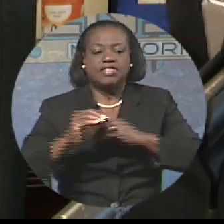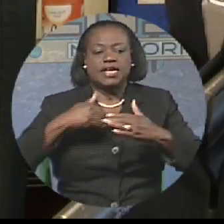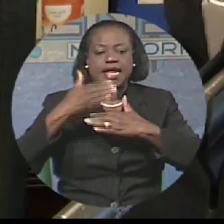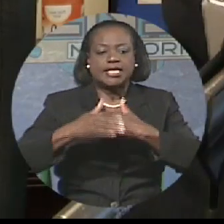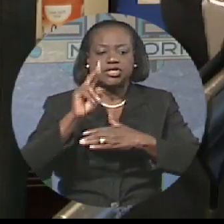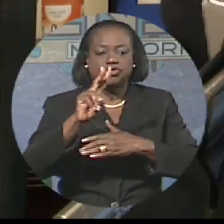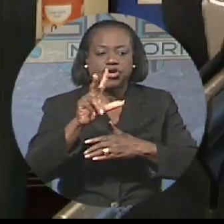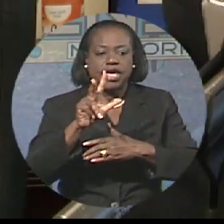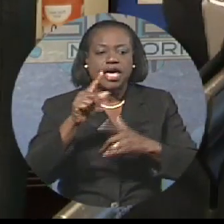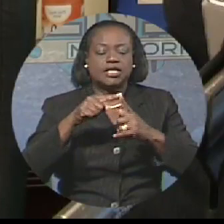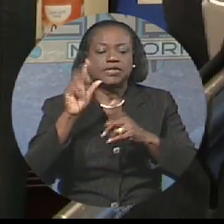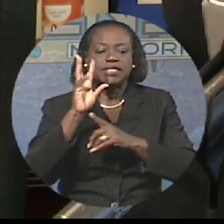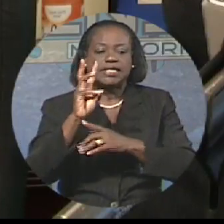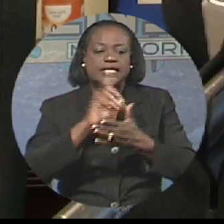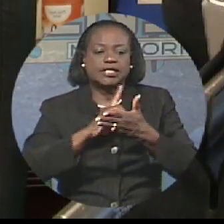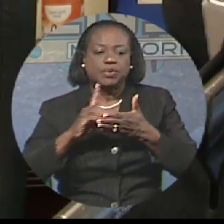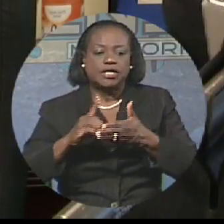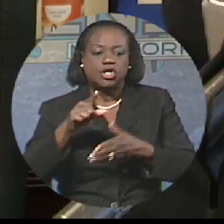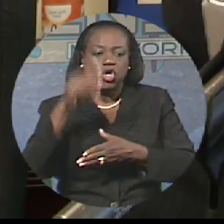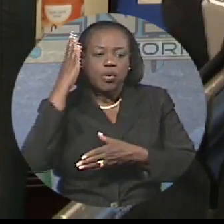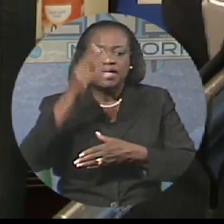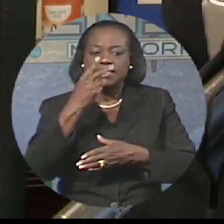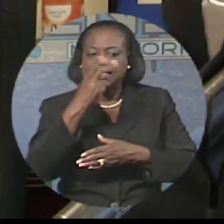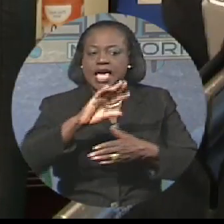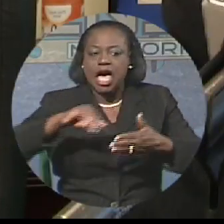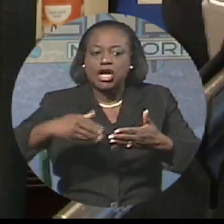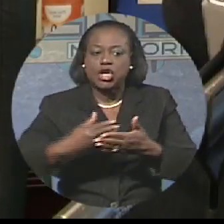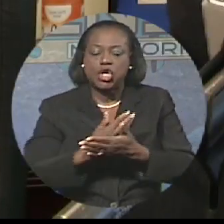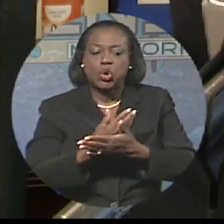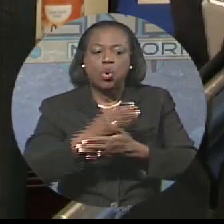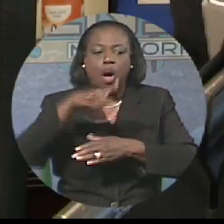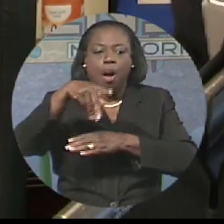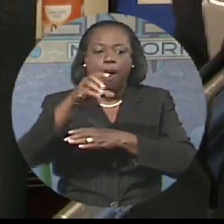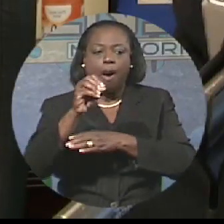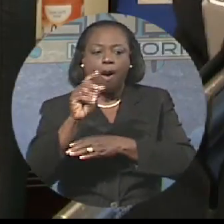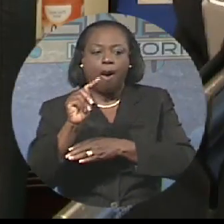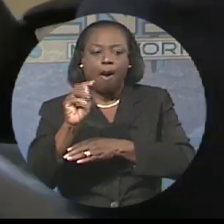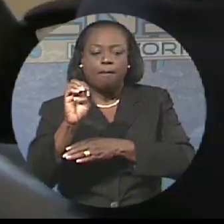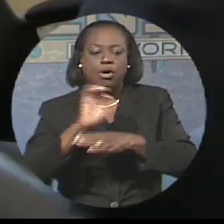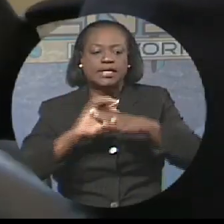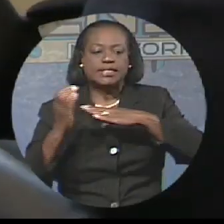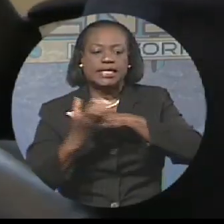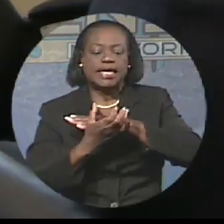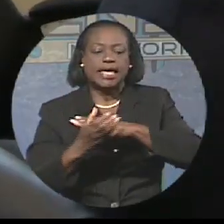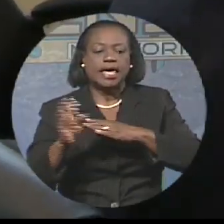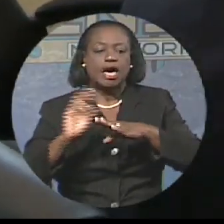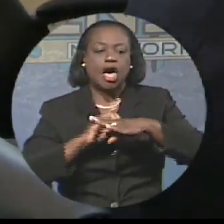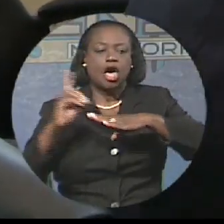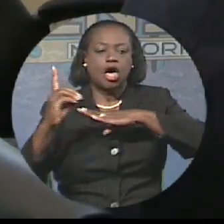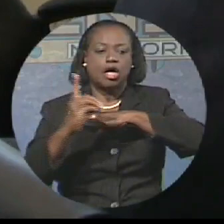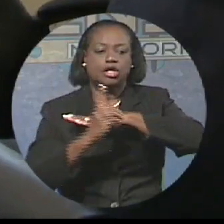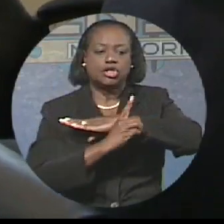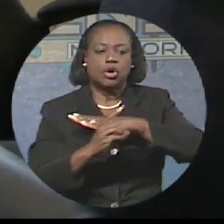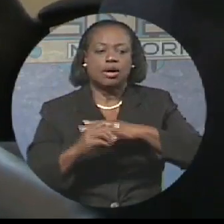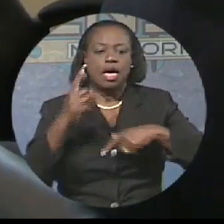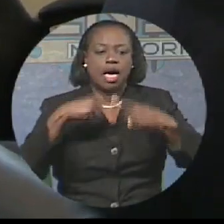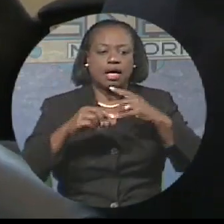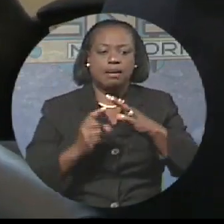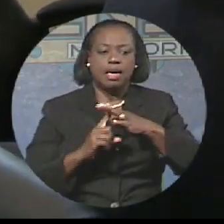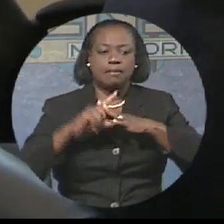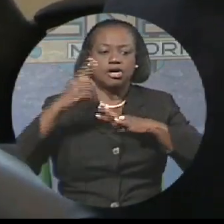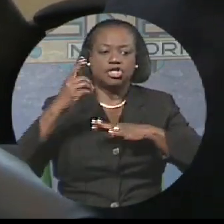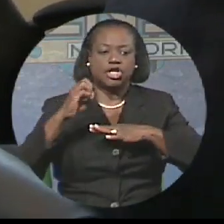3 to 6 weeks, you would see a new Potter's Key dock emerging. Gray says he is optimistic that